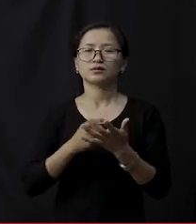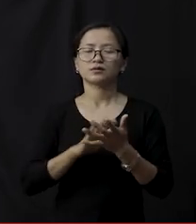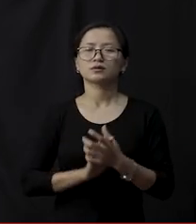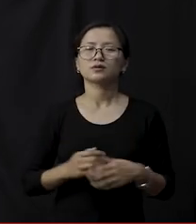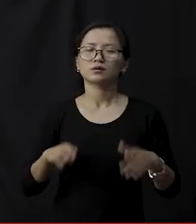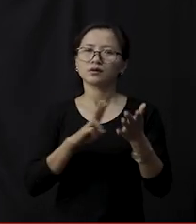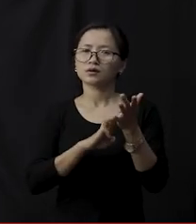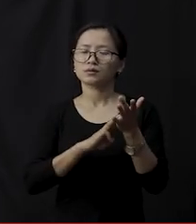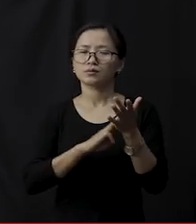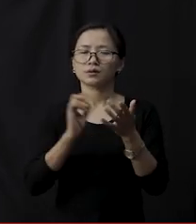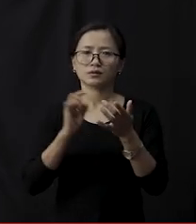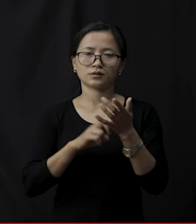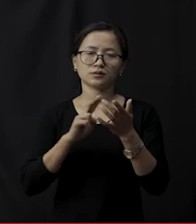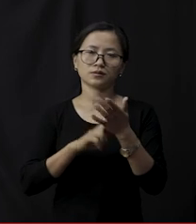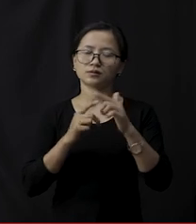plant, many plants.